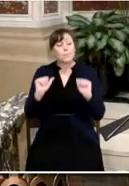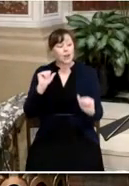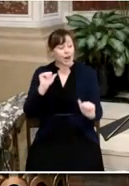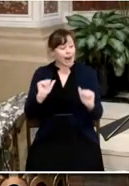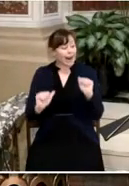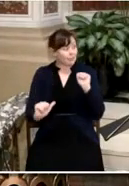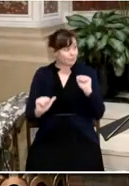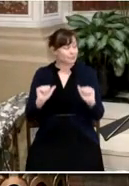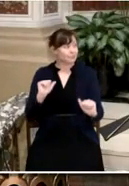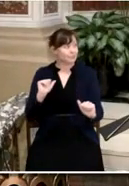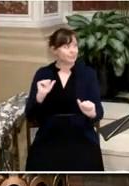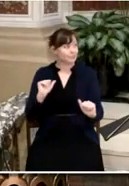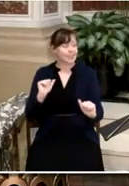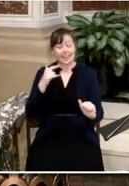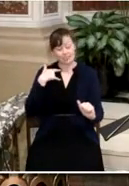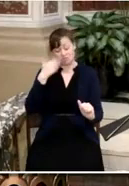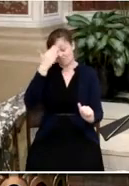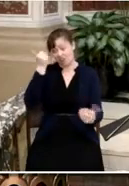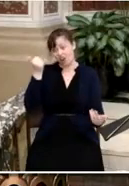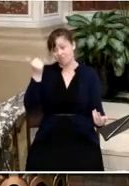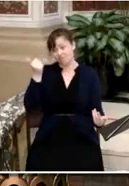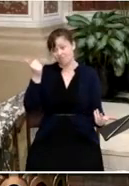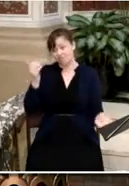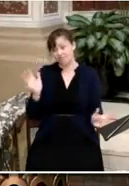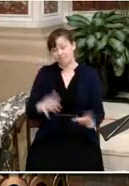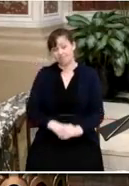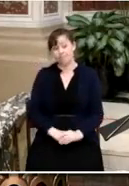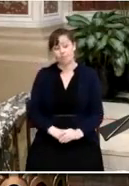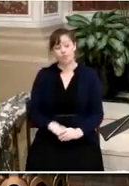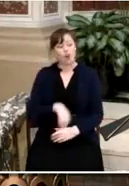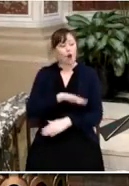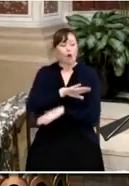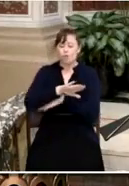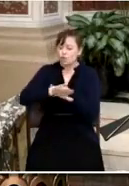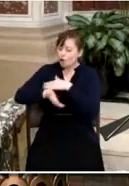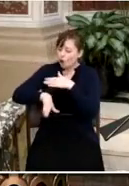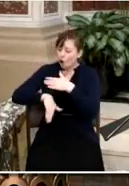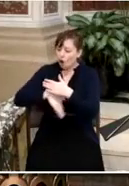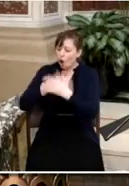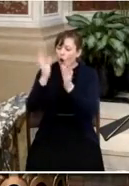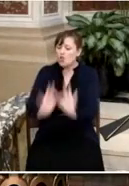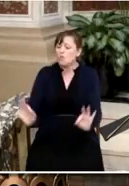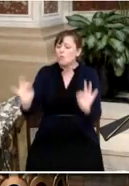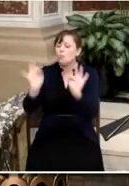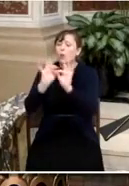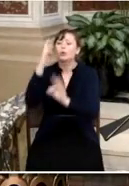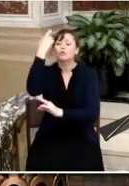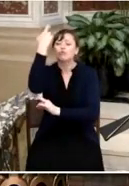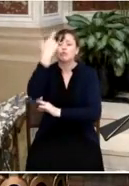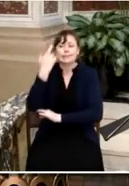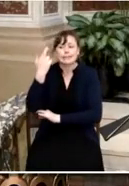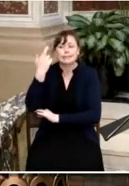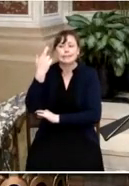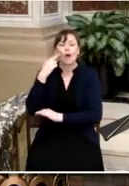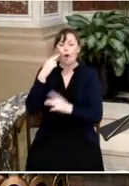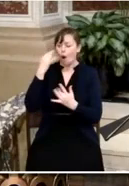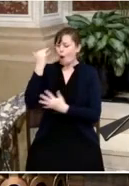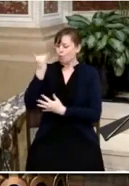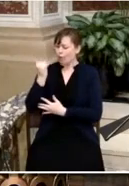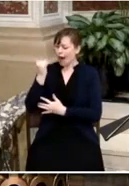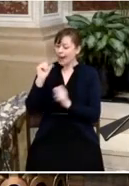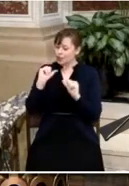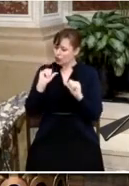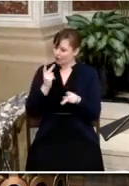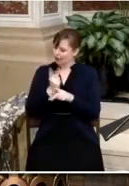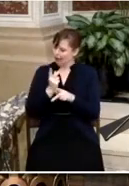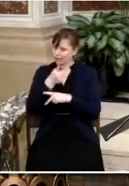since even been forgotten, along with all of those important reasons why it should have been a